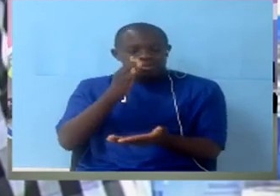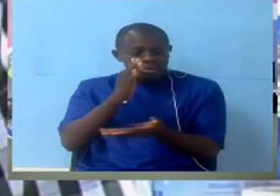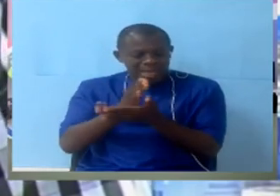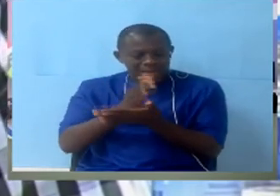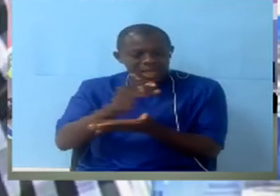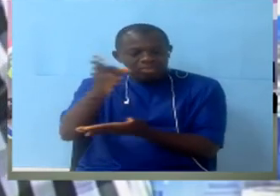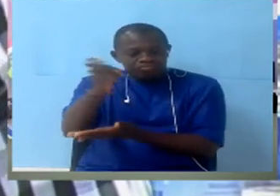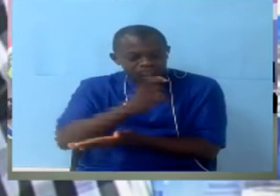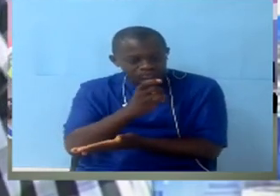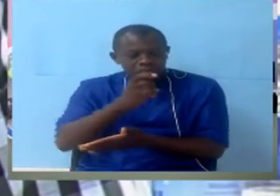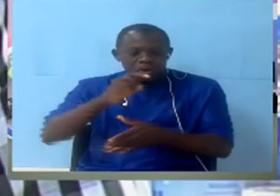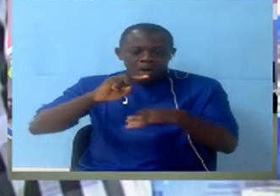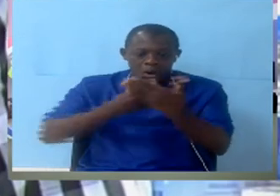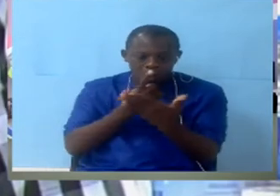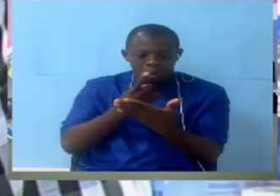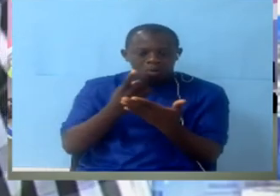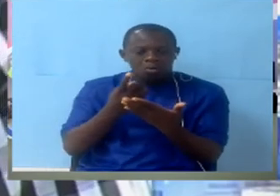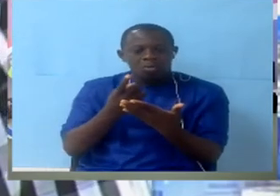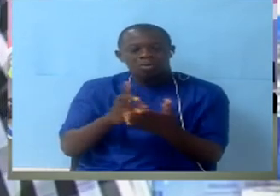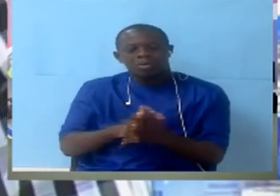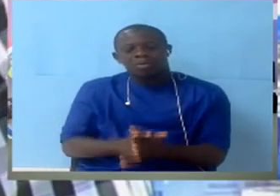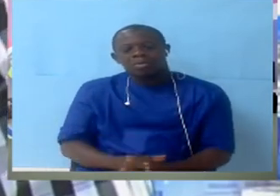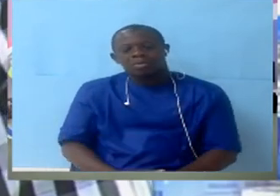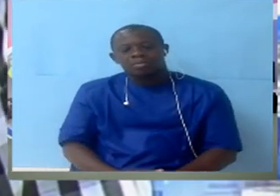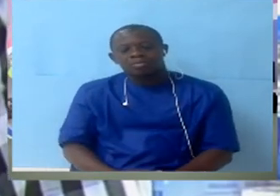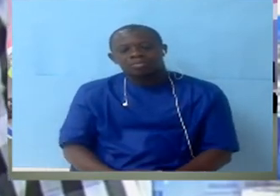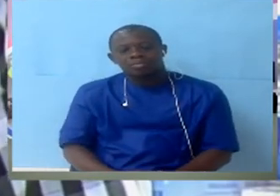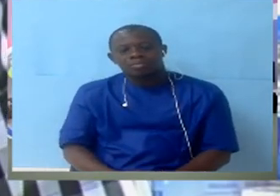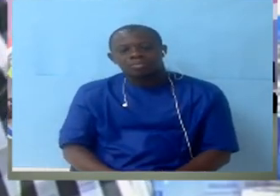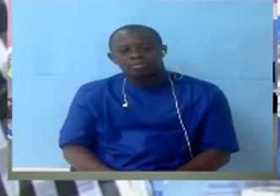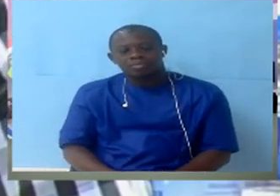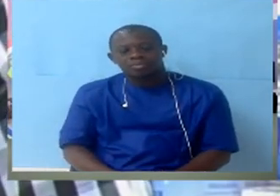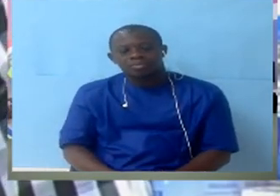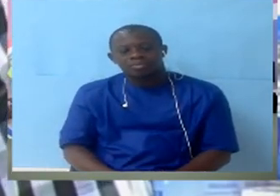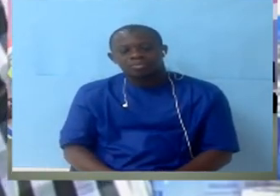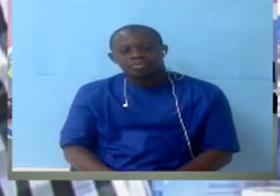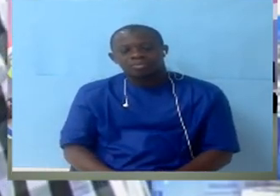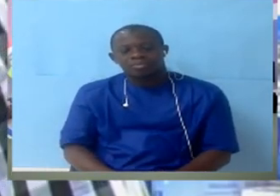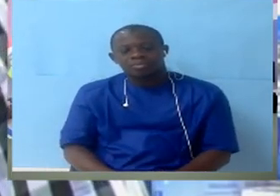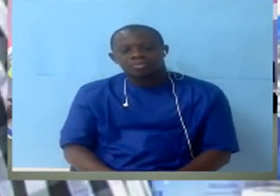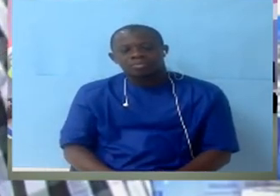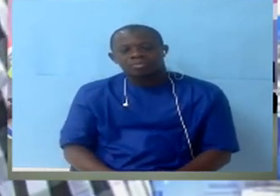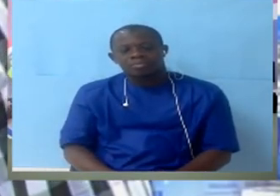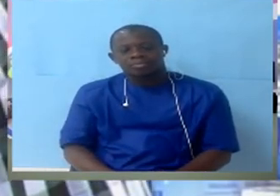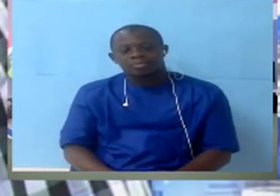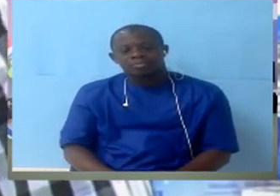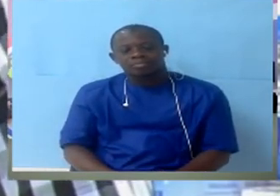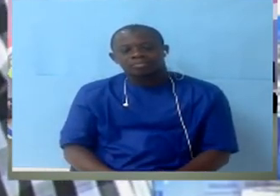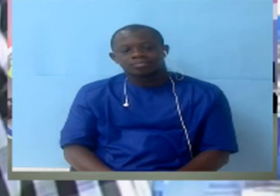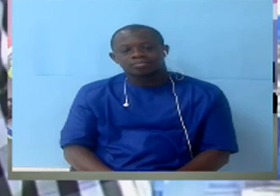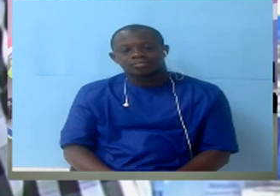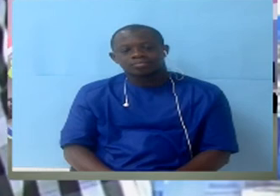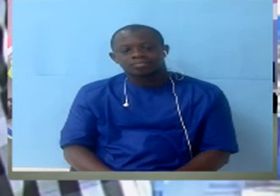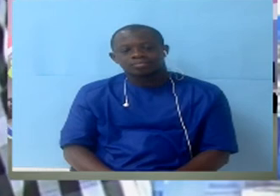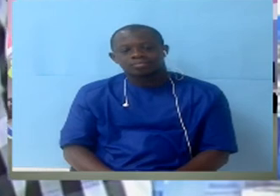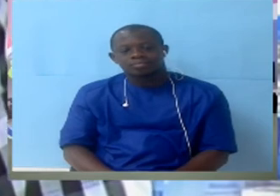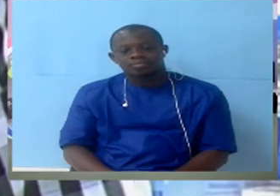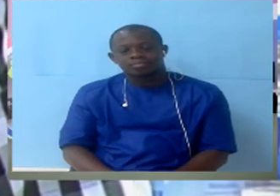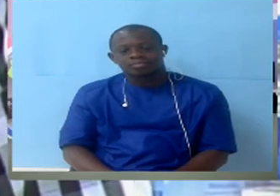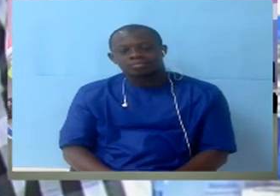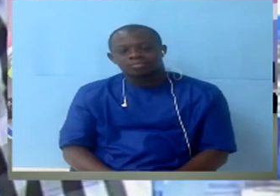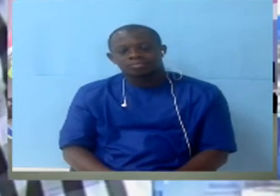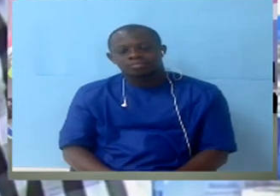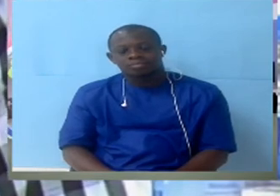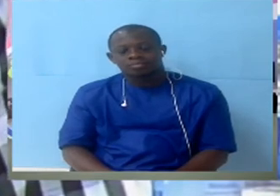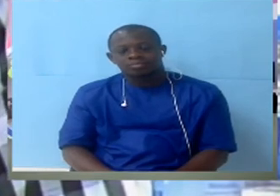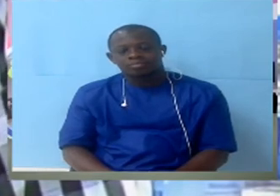stole them sajo ni ha ko na na wol kalam na la lonko sajo ni fon after na lonko sajo ni fon because kabru na rent fon because I enter call